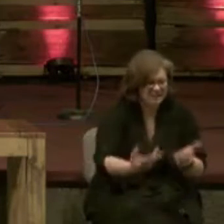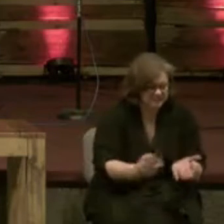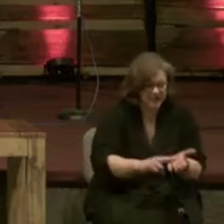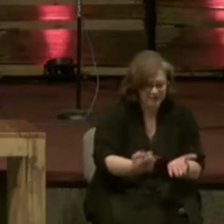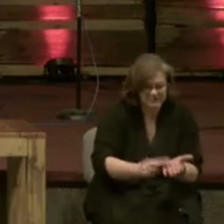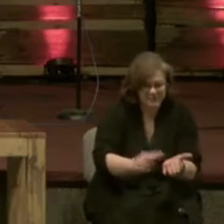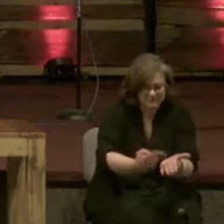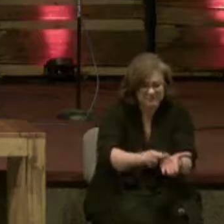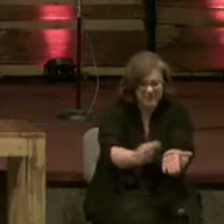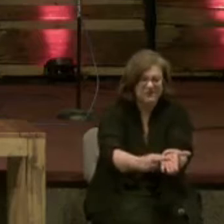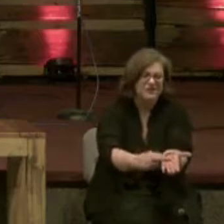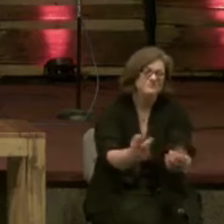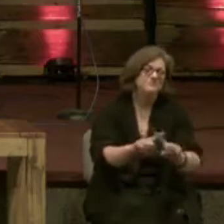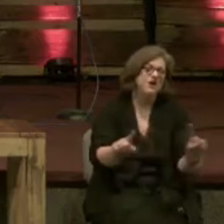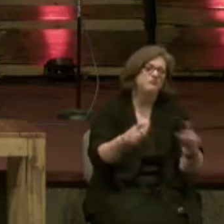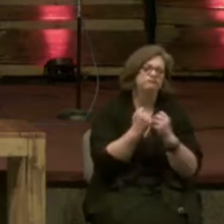out.